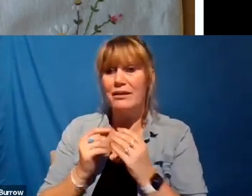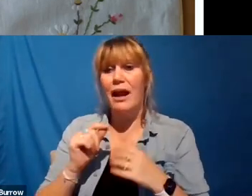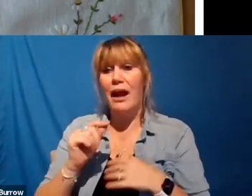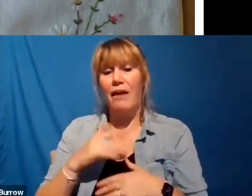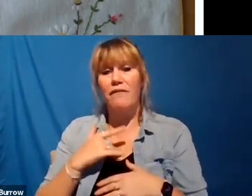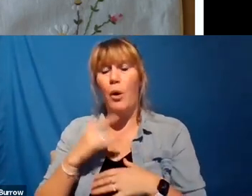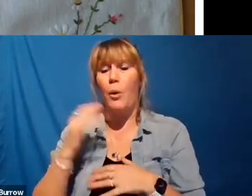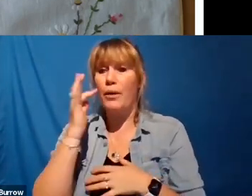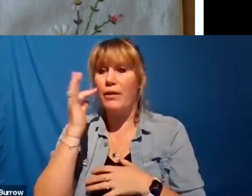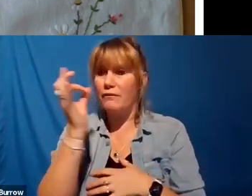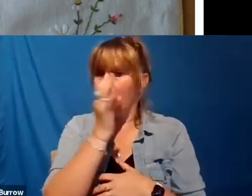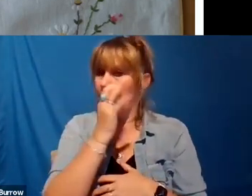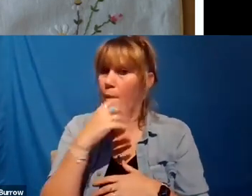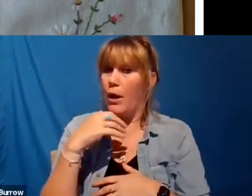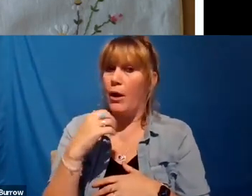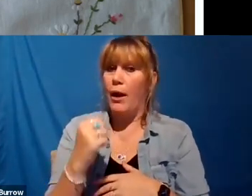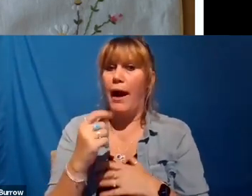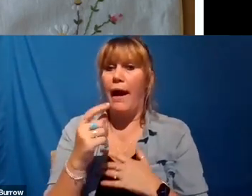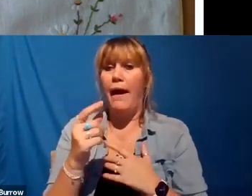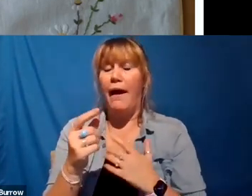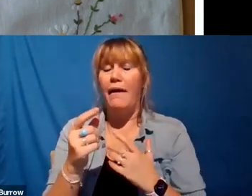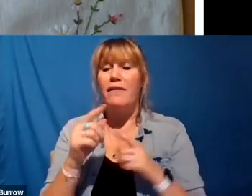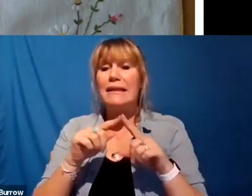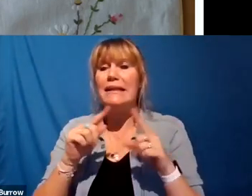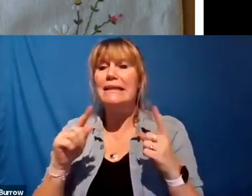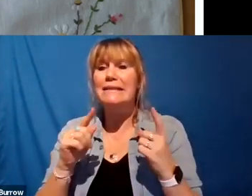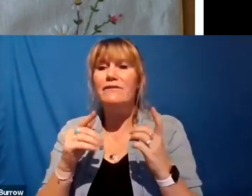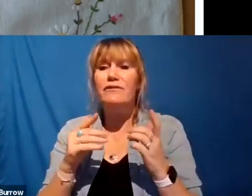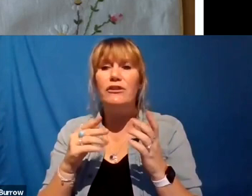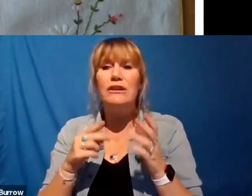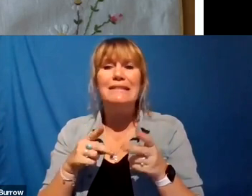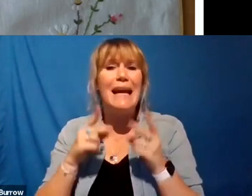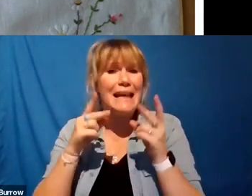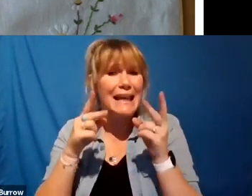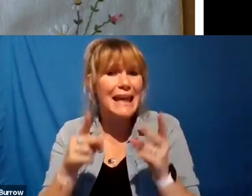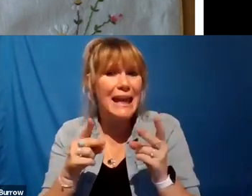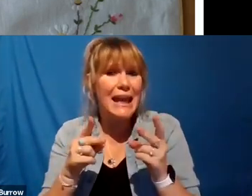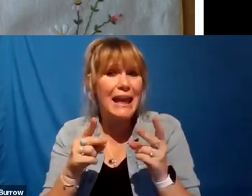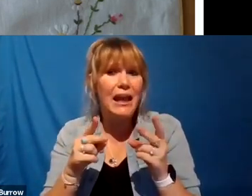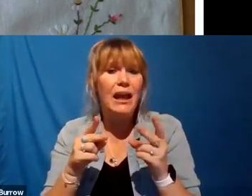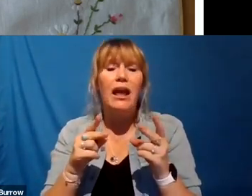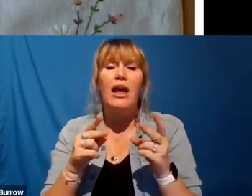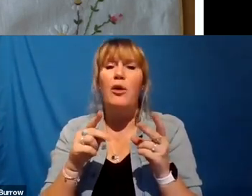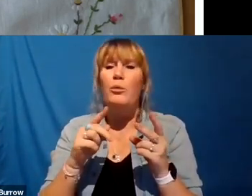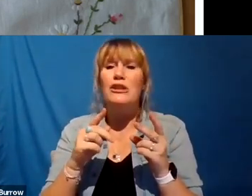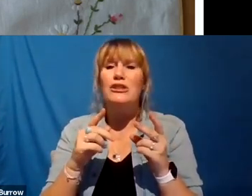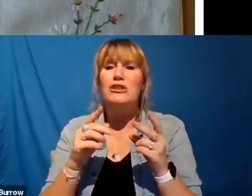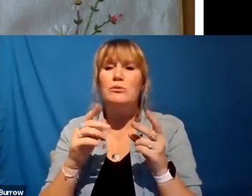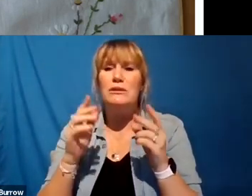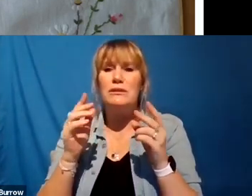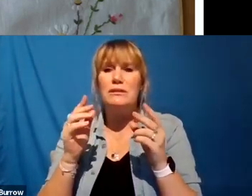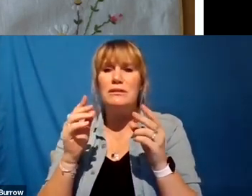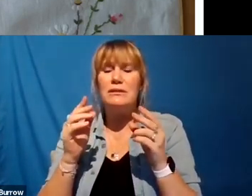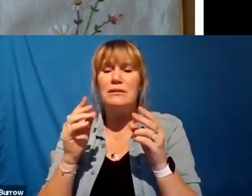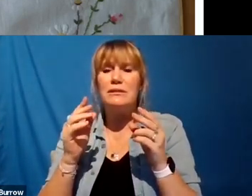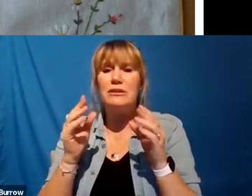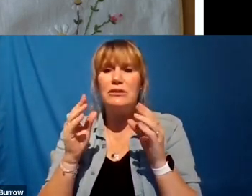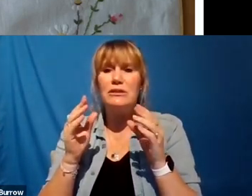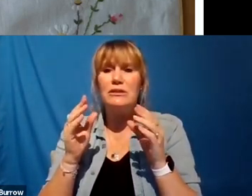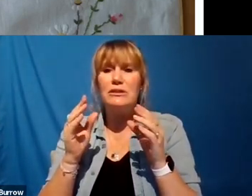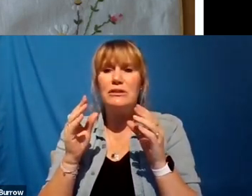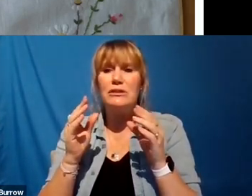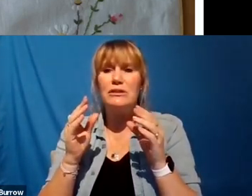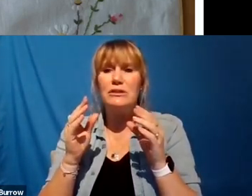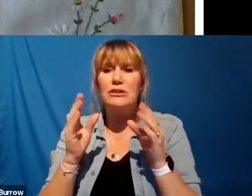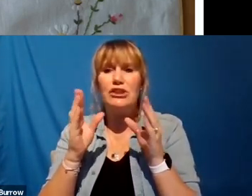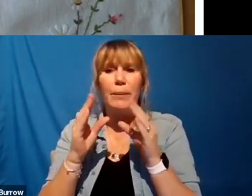a technique called haposome here, which is a Japanese technique where you put some flowers in the fabric, fold it in half, and